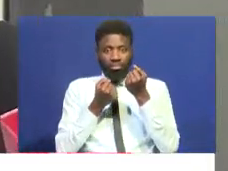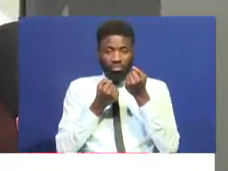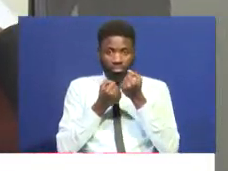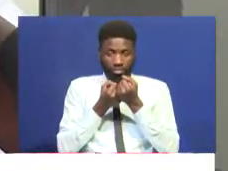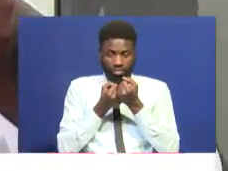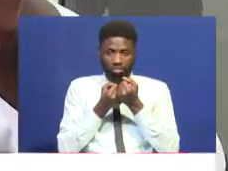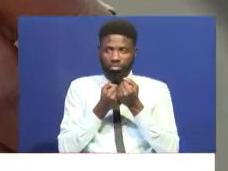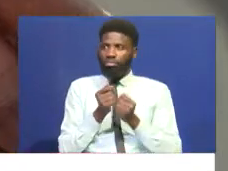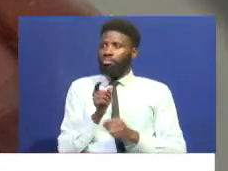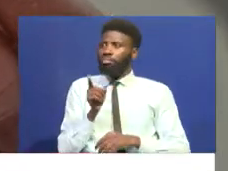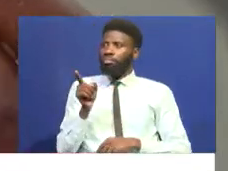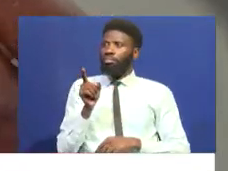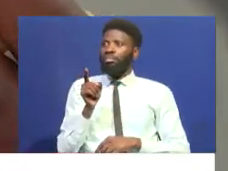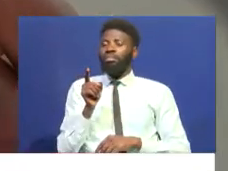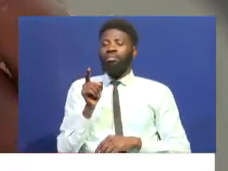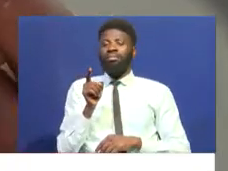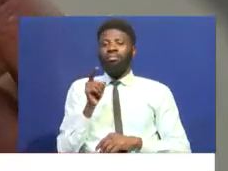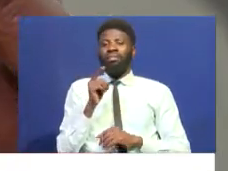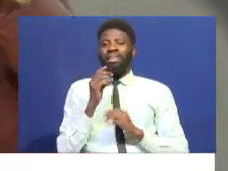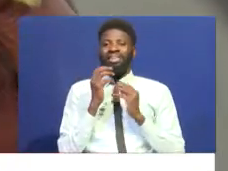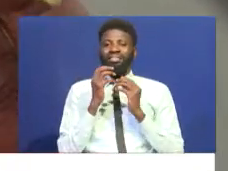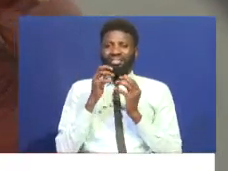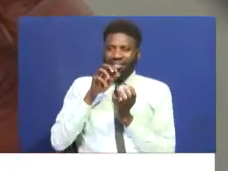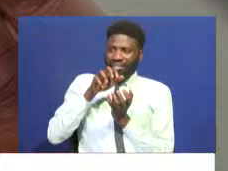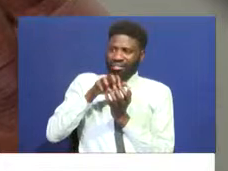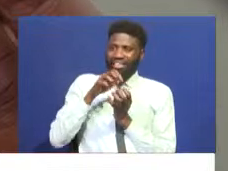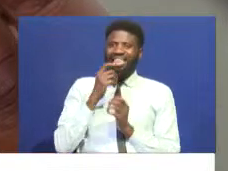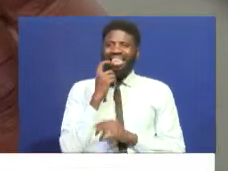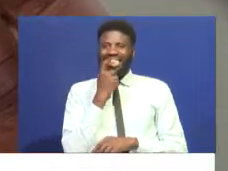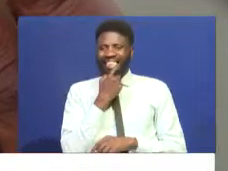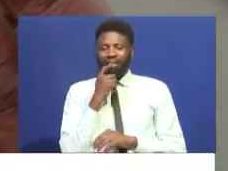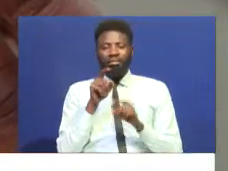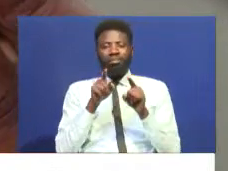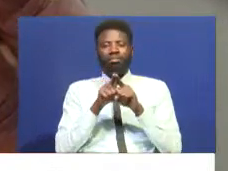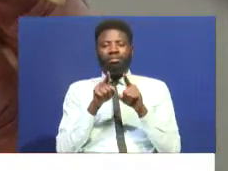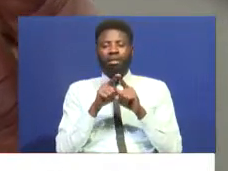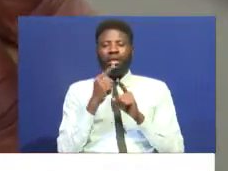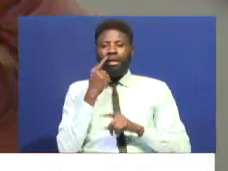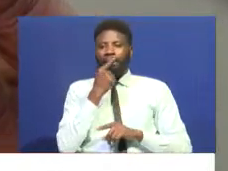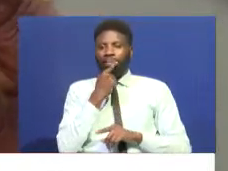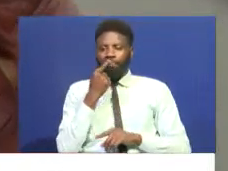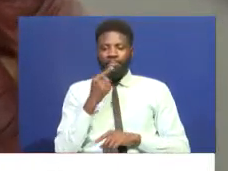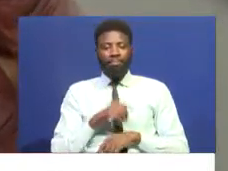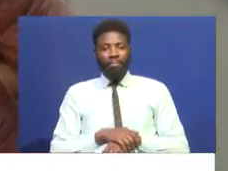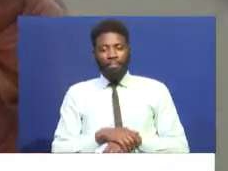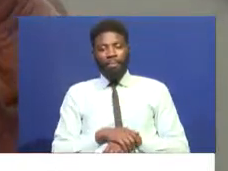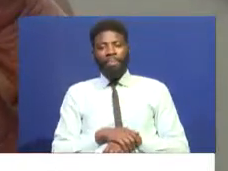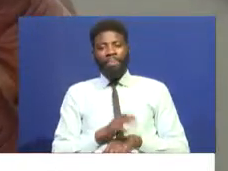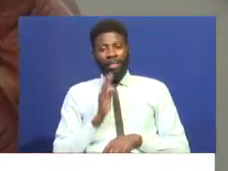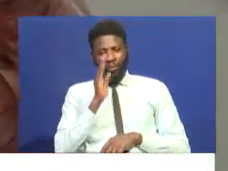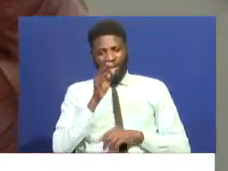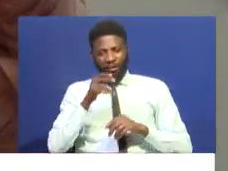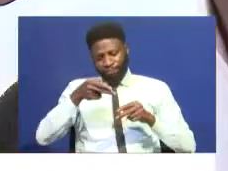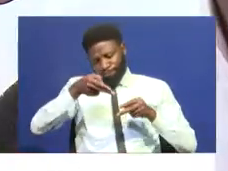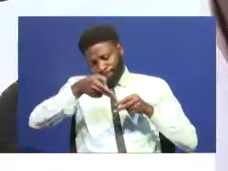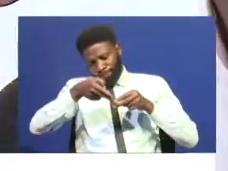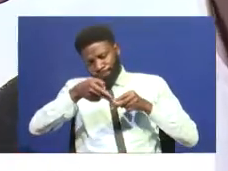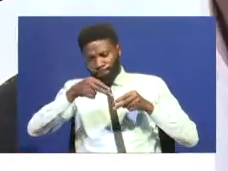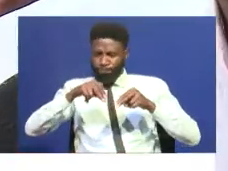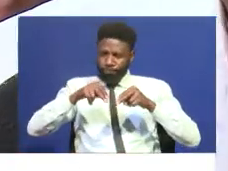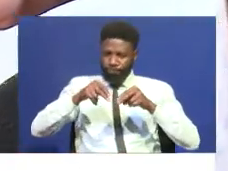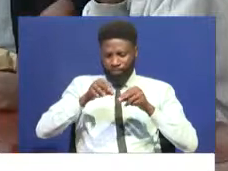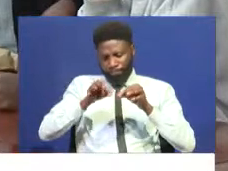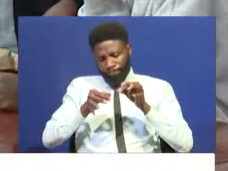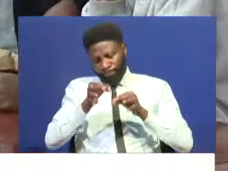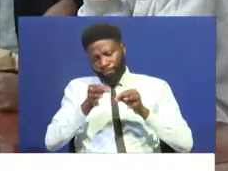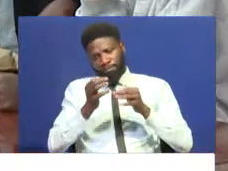the nose and lip. The maxillofacial surgeons will be able to do the placement and precisely have them sitting on the